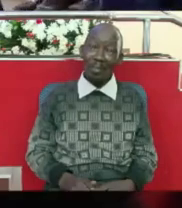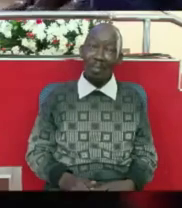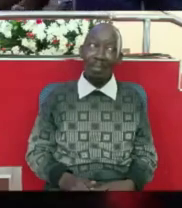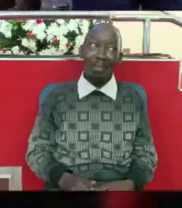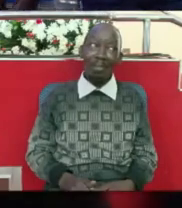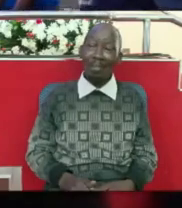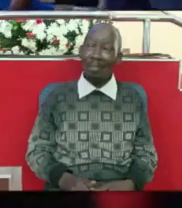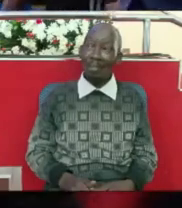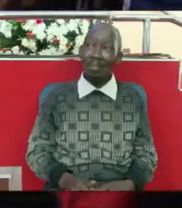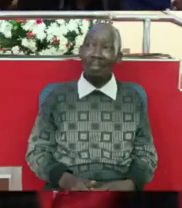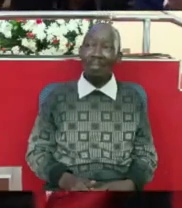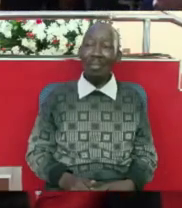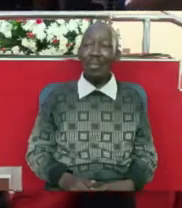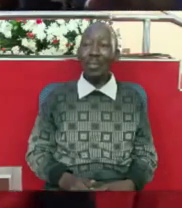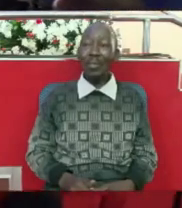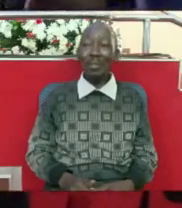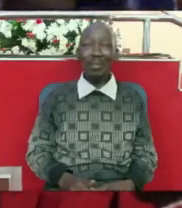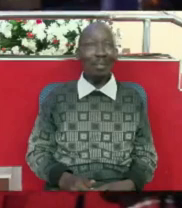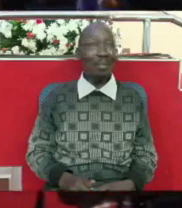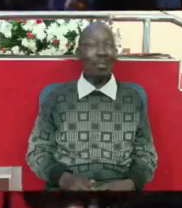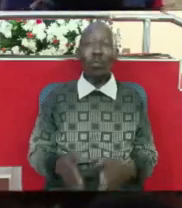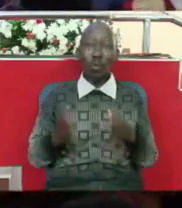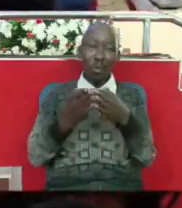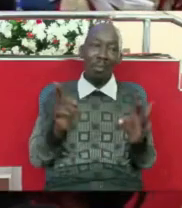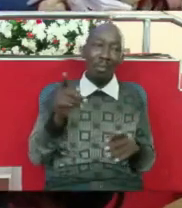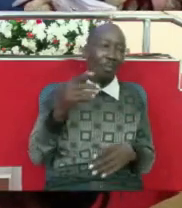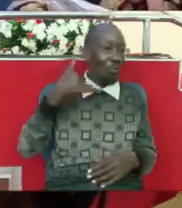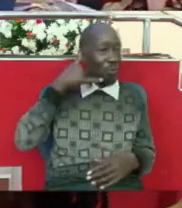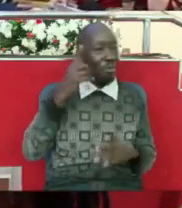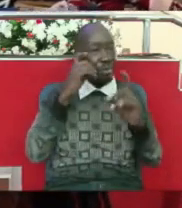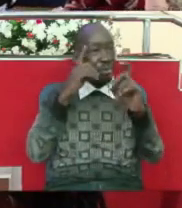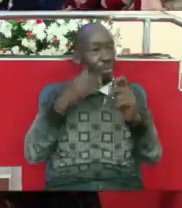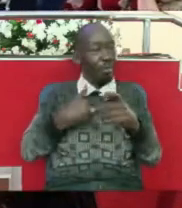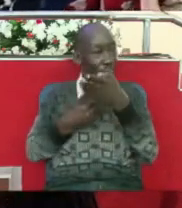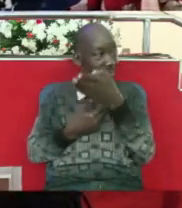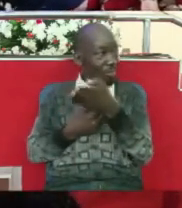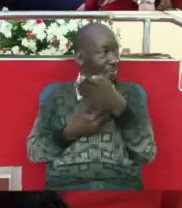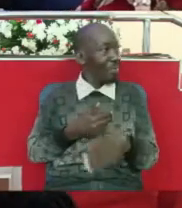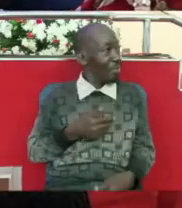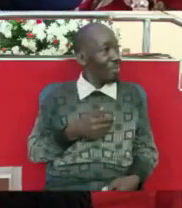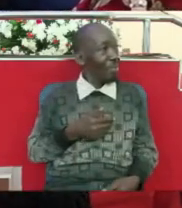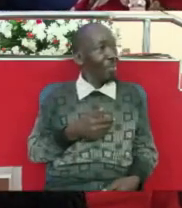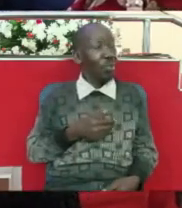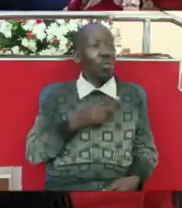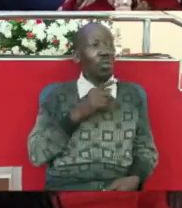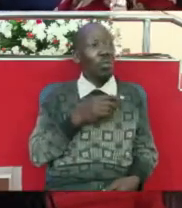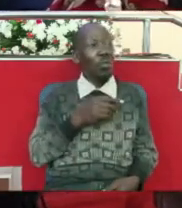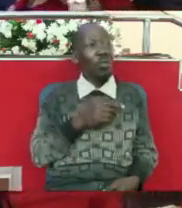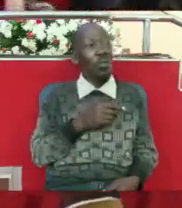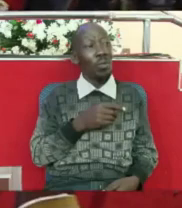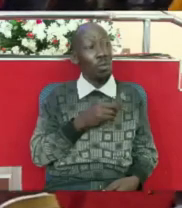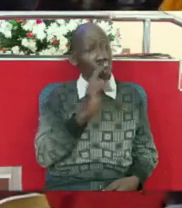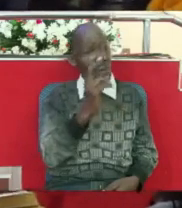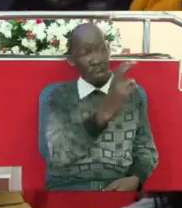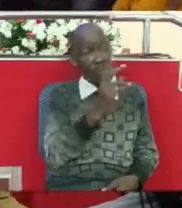That doesn't count. Now, You see?